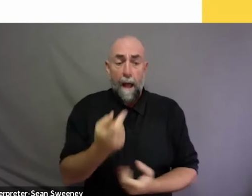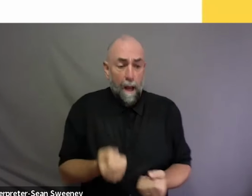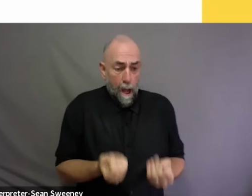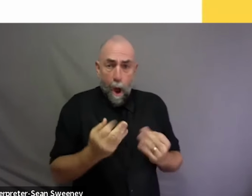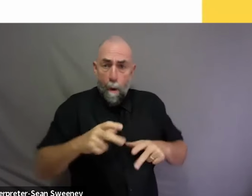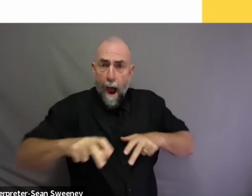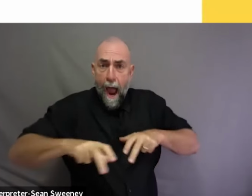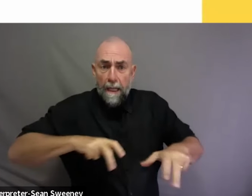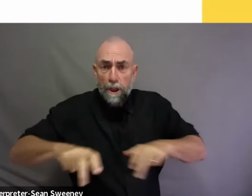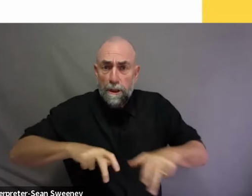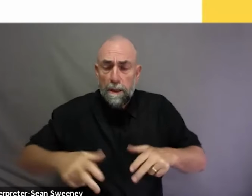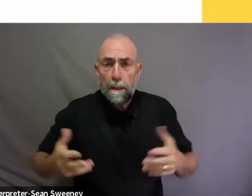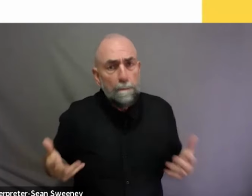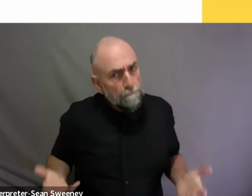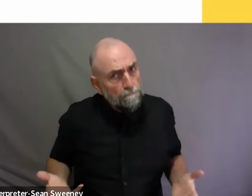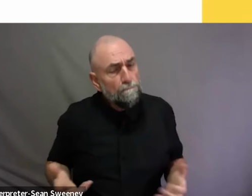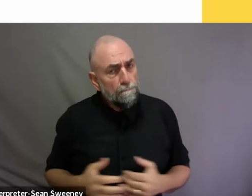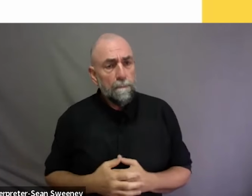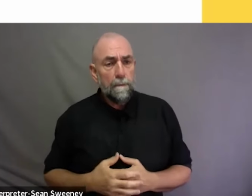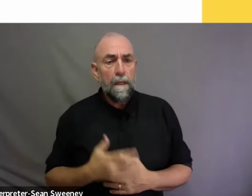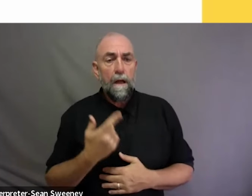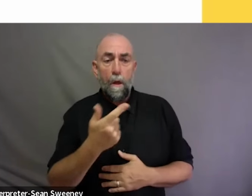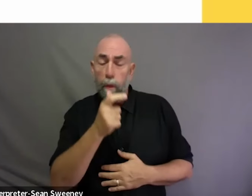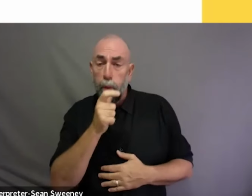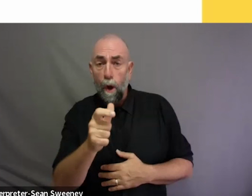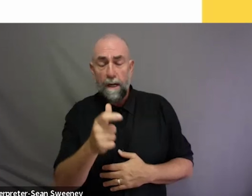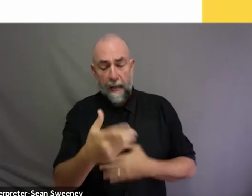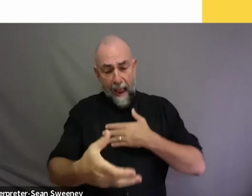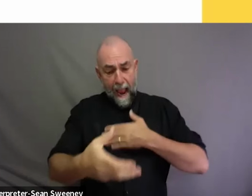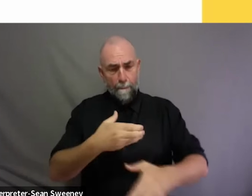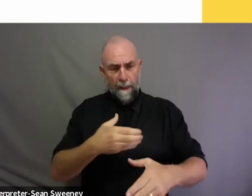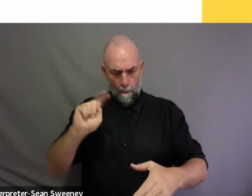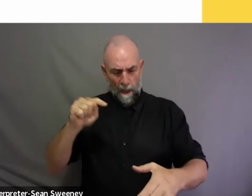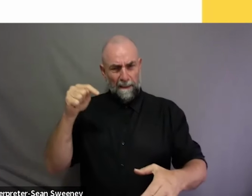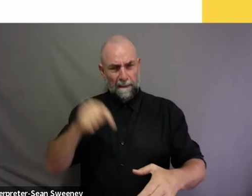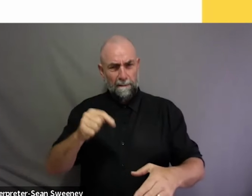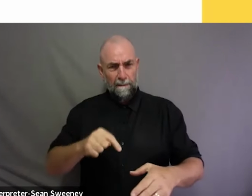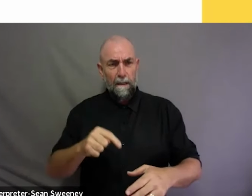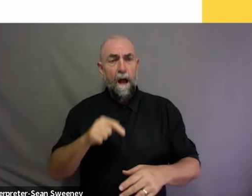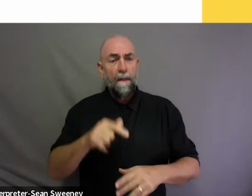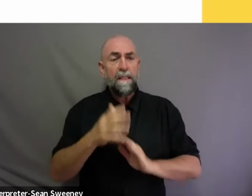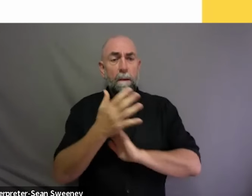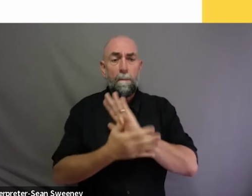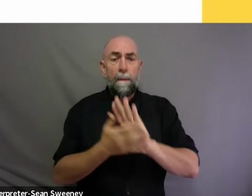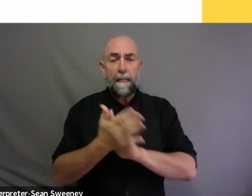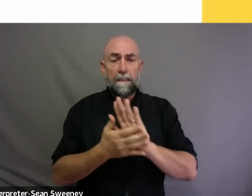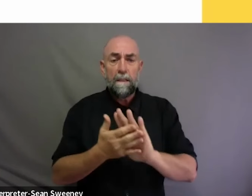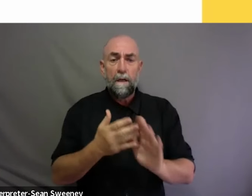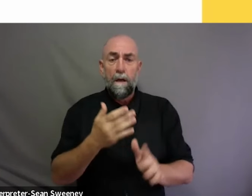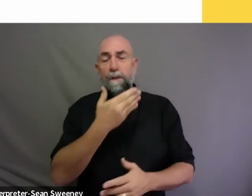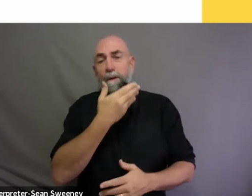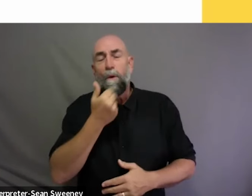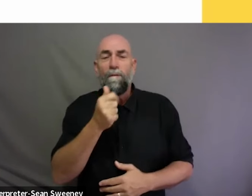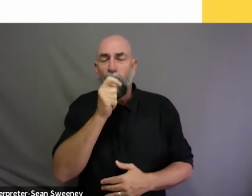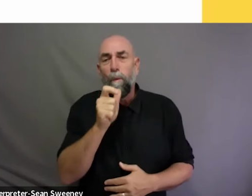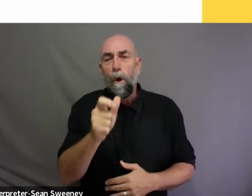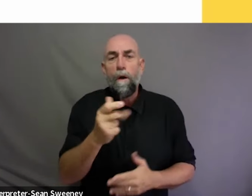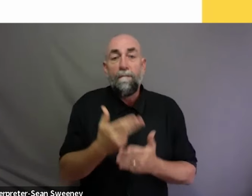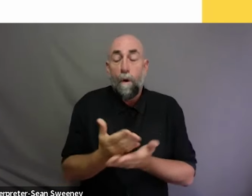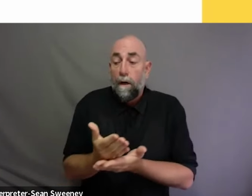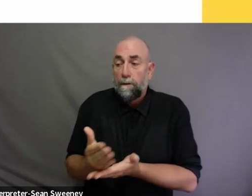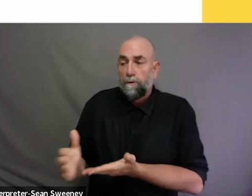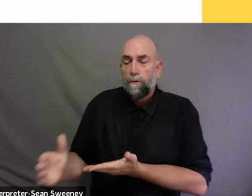just going to read this out. What about empathy? Empathy is a pretty word for exclusion. I've seen all male, all white teams taking empathy workshops to